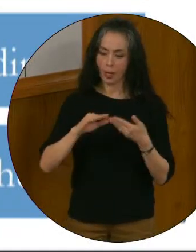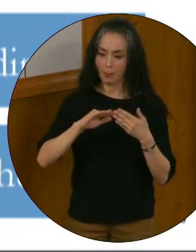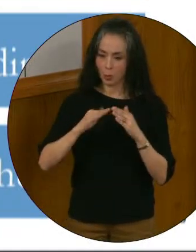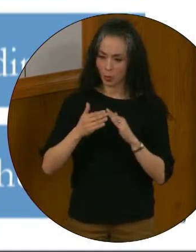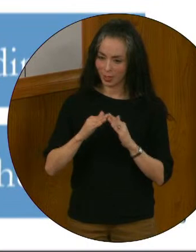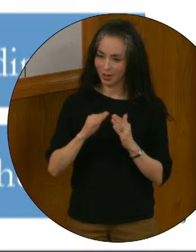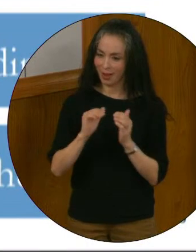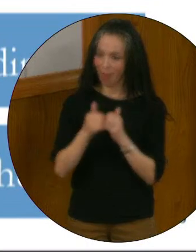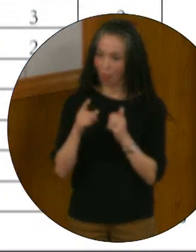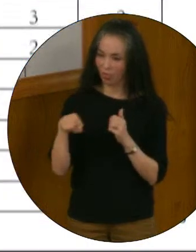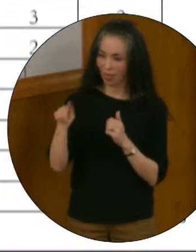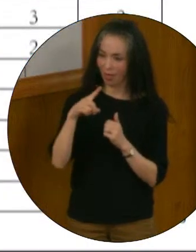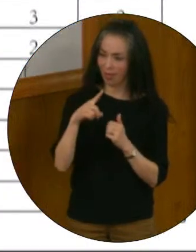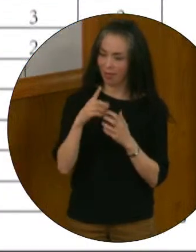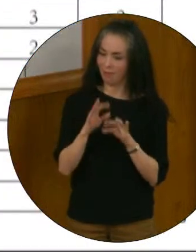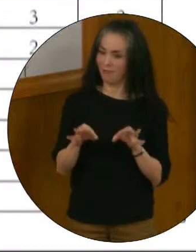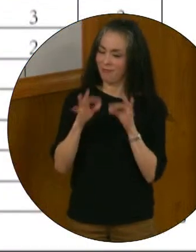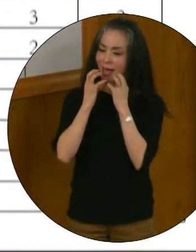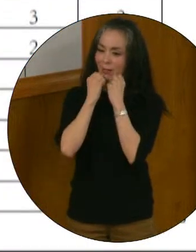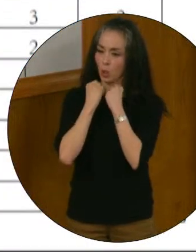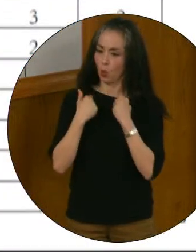how they value what we do.